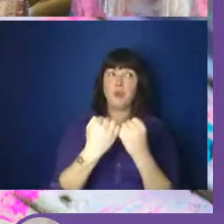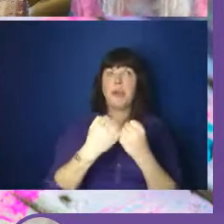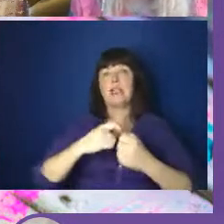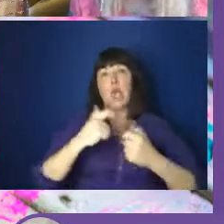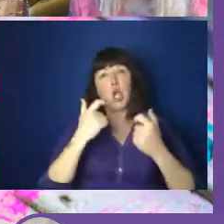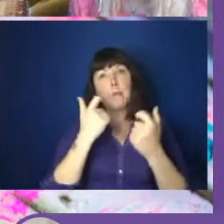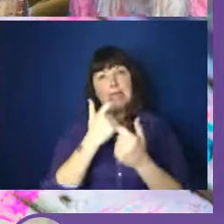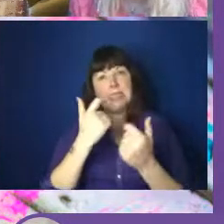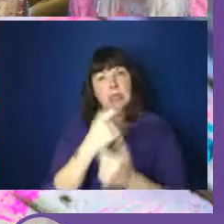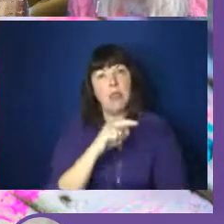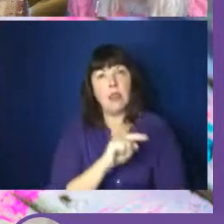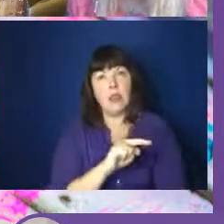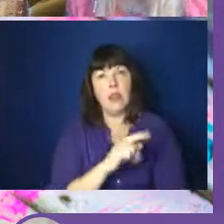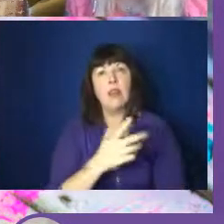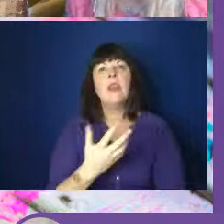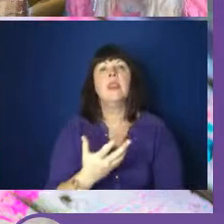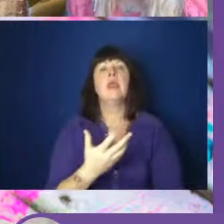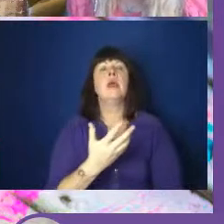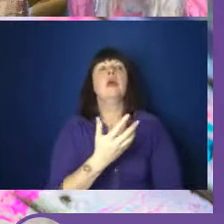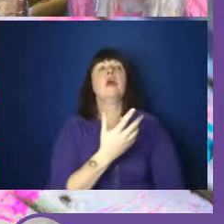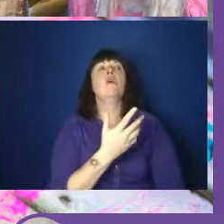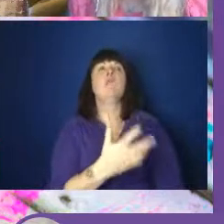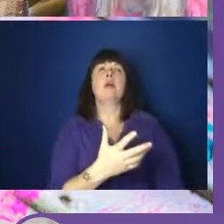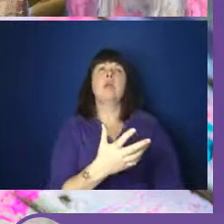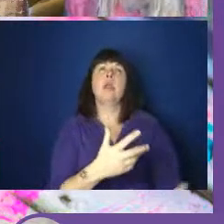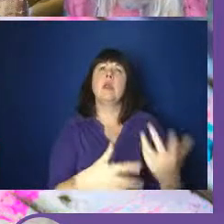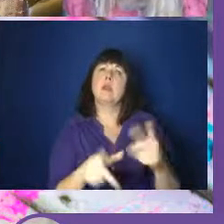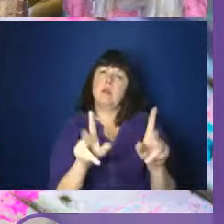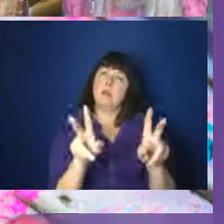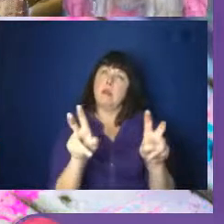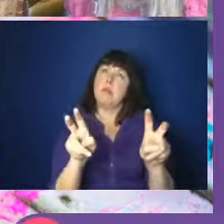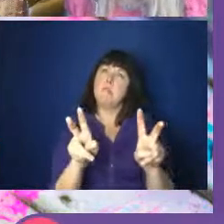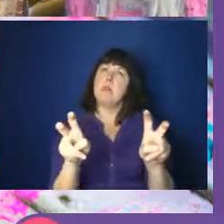And he comes out with these deep statements that are just like,